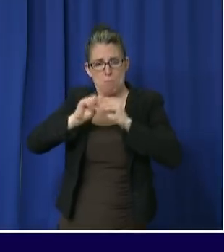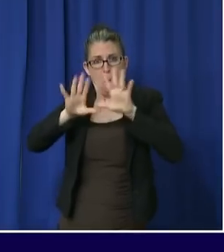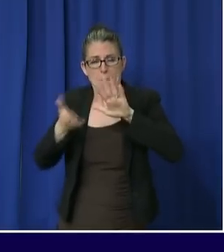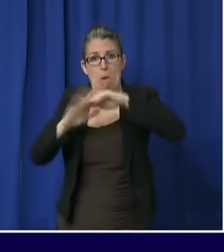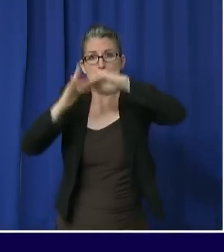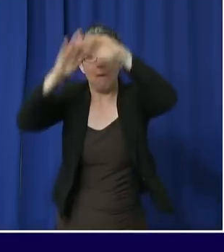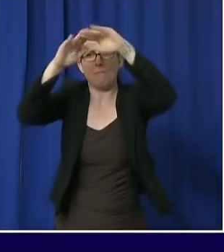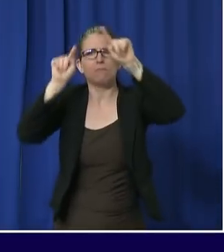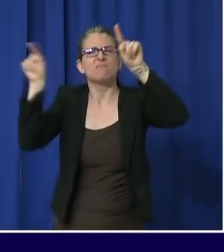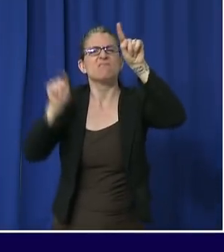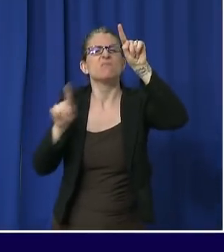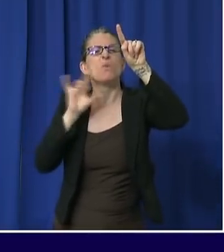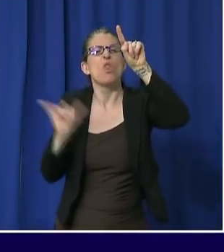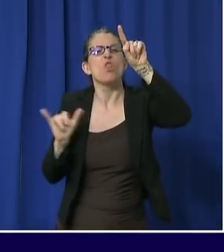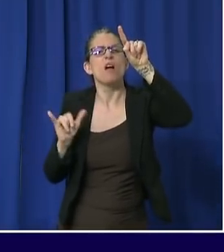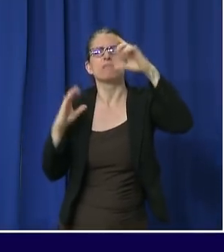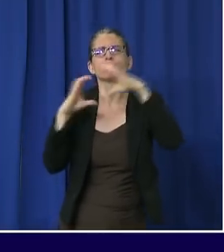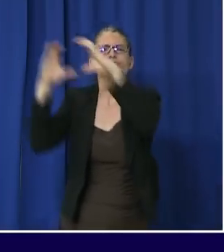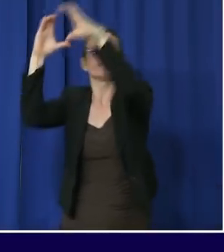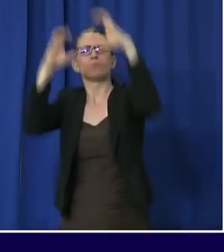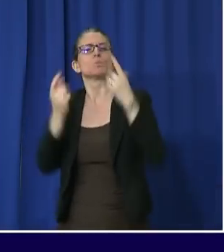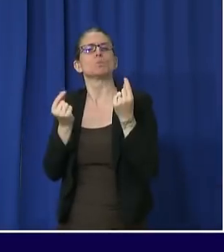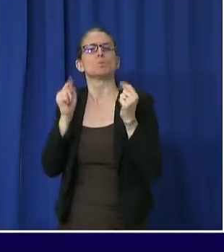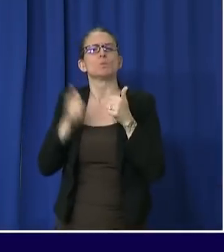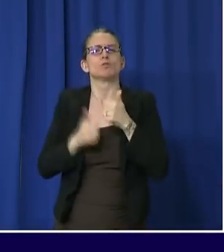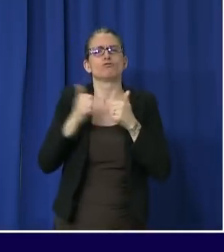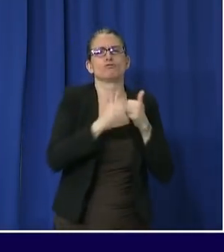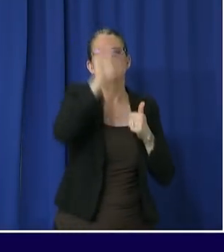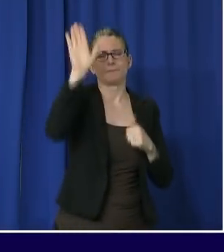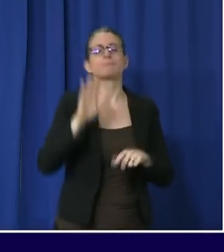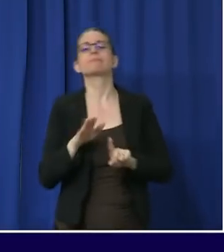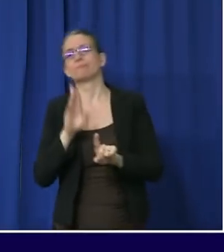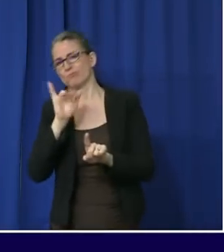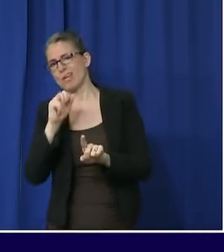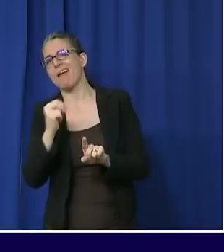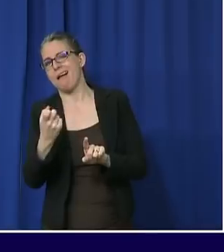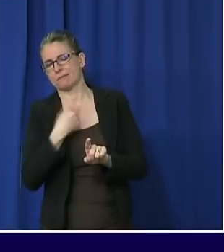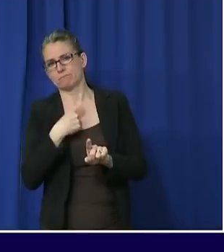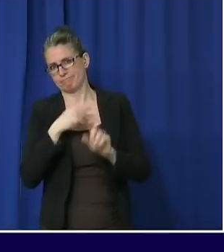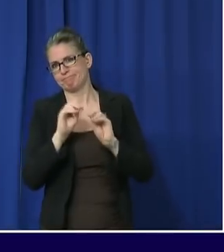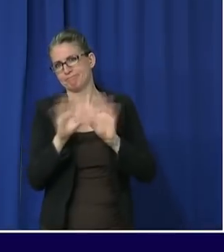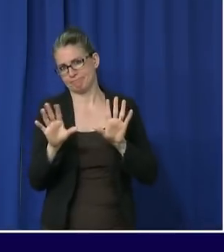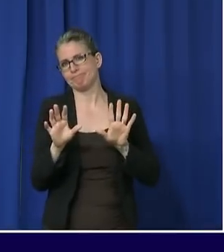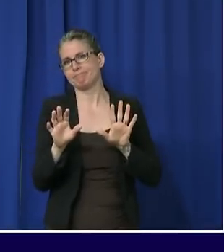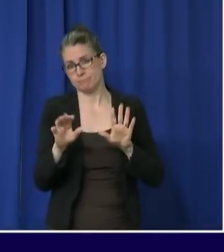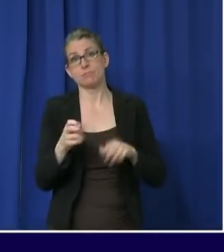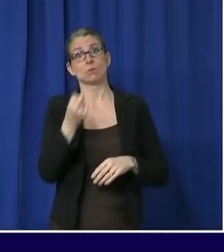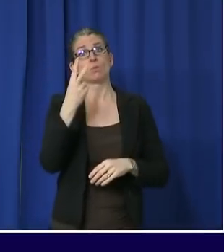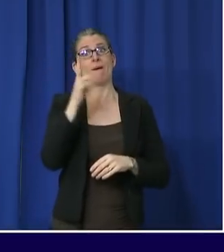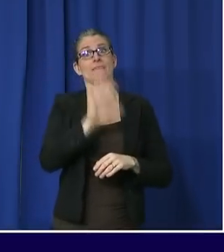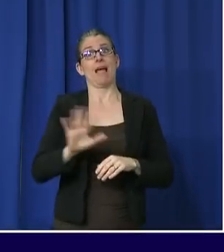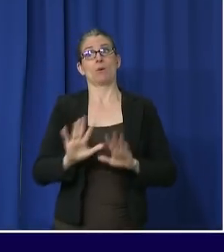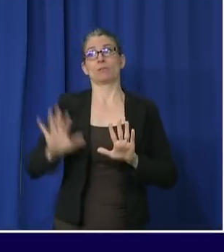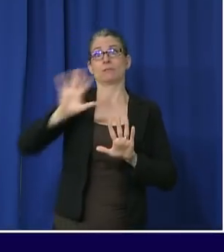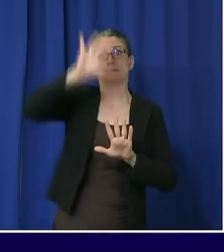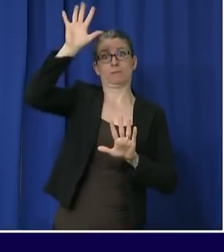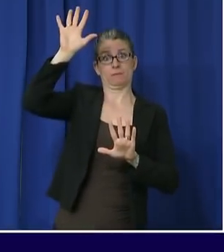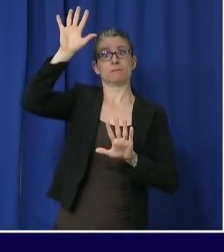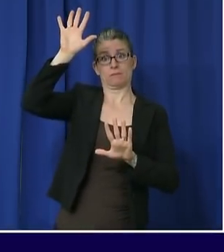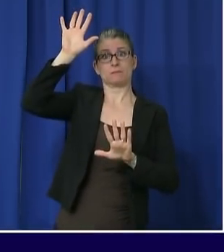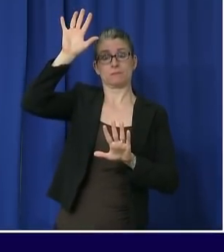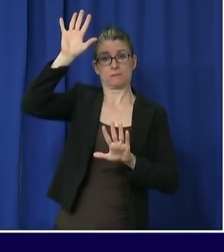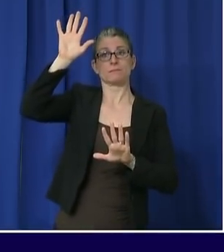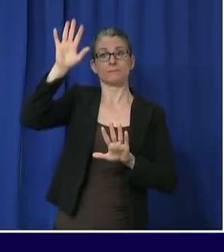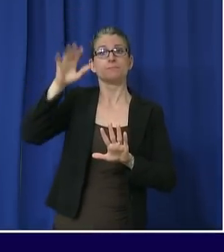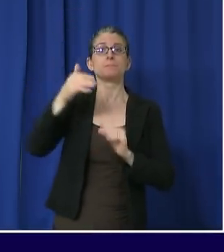cases? Sure. So Brian asks that with the 12 counties where there have been steps toward a gradual reopening, if there's a surge